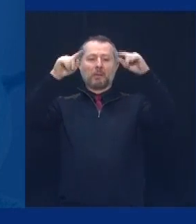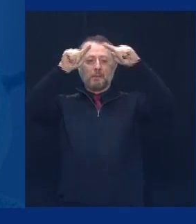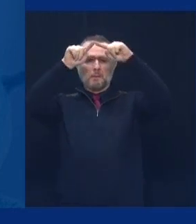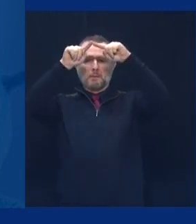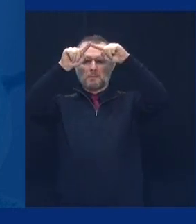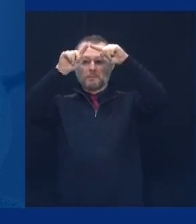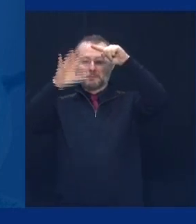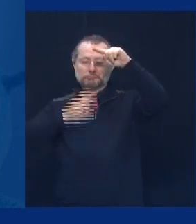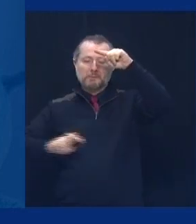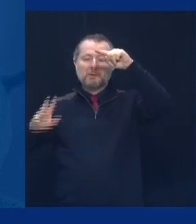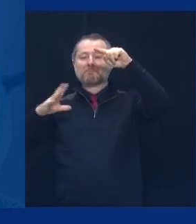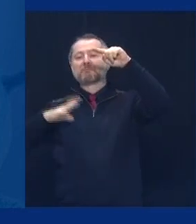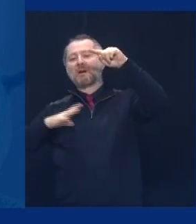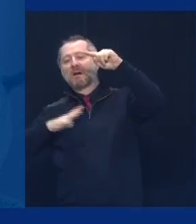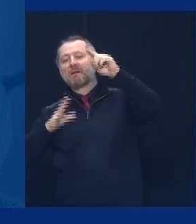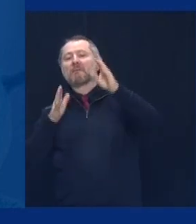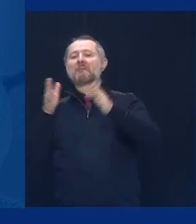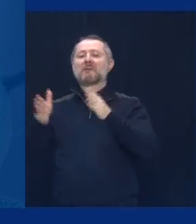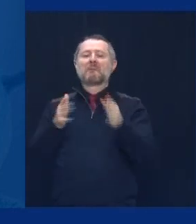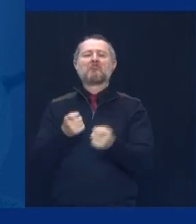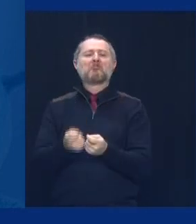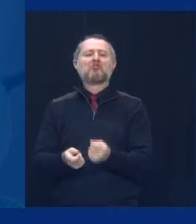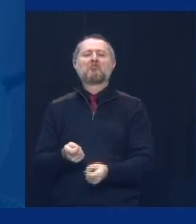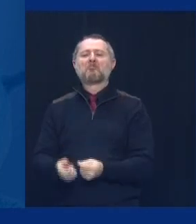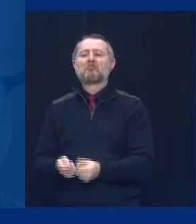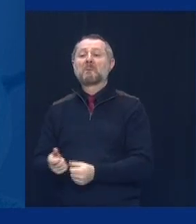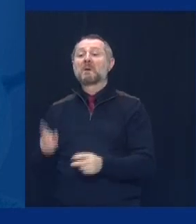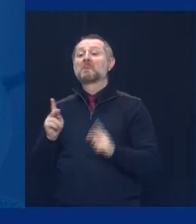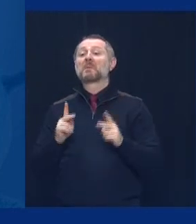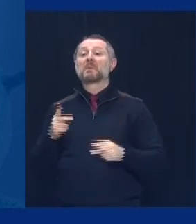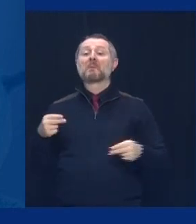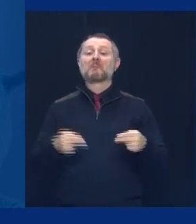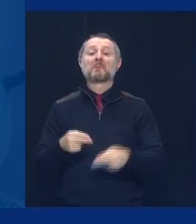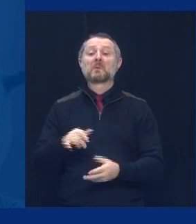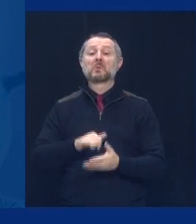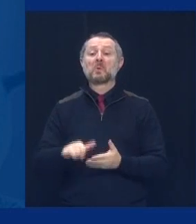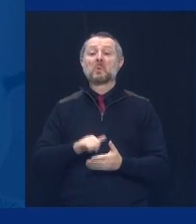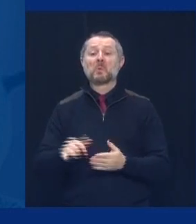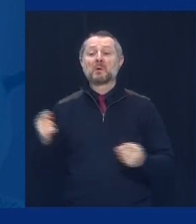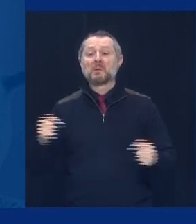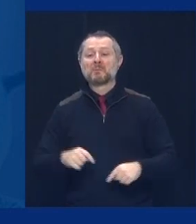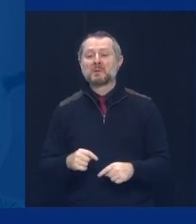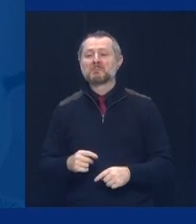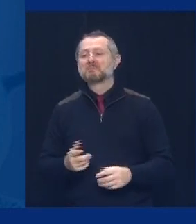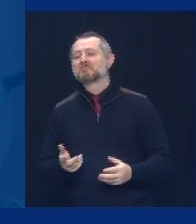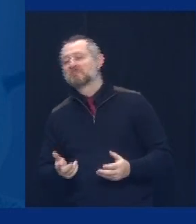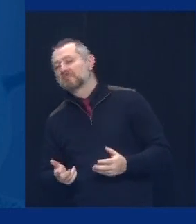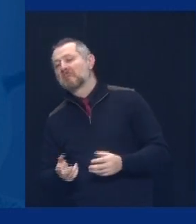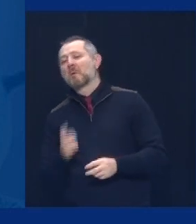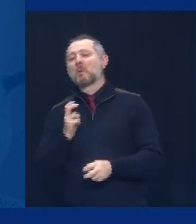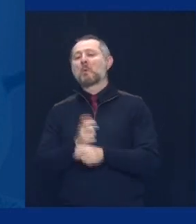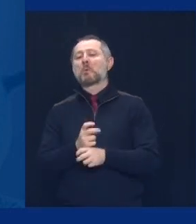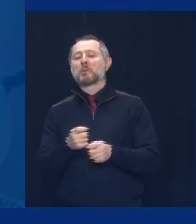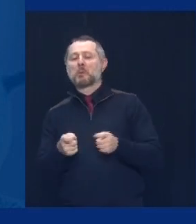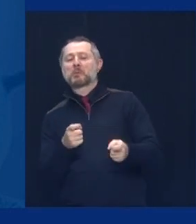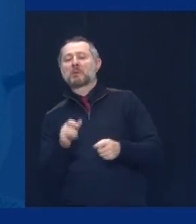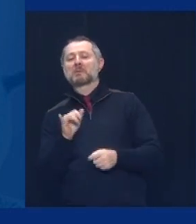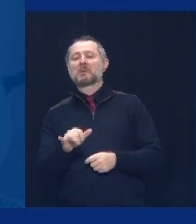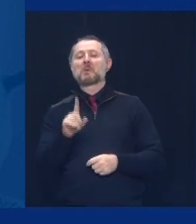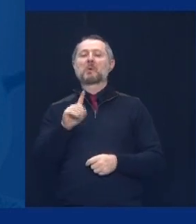but people coming in, that is an imperfect system on travel. That's about